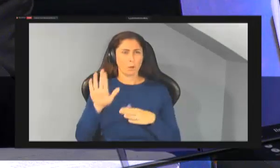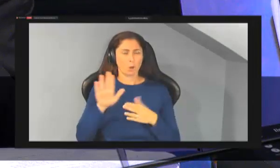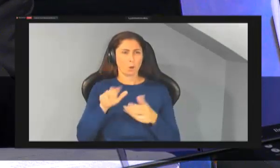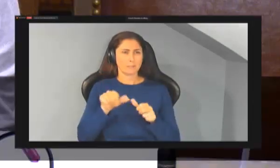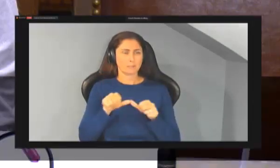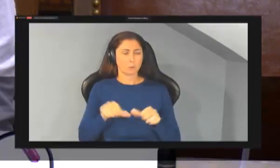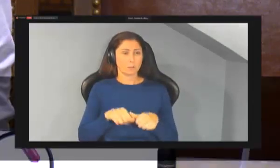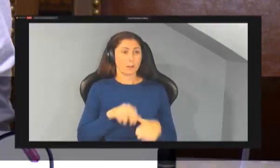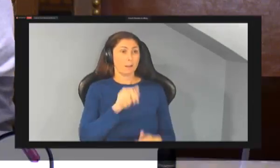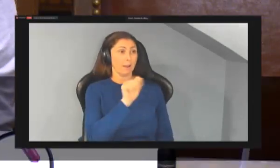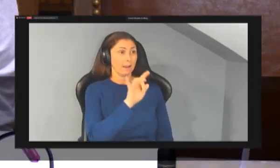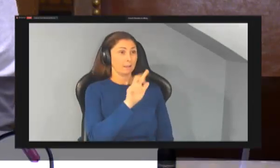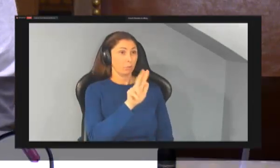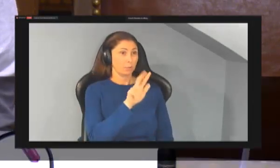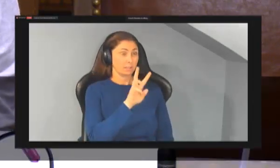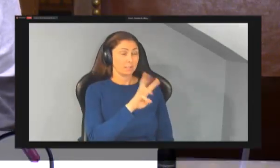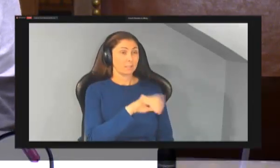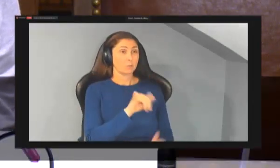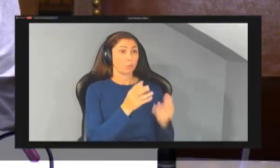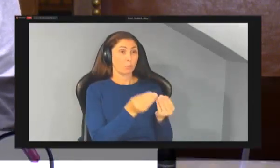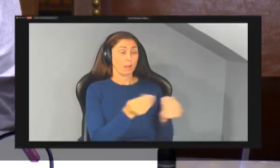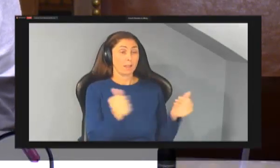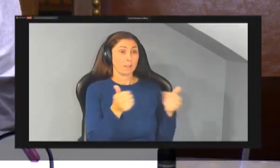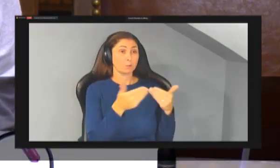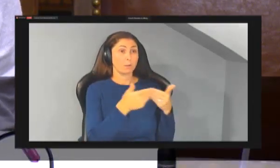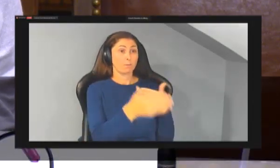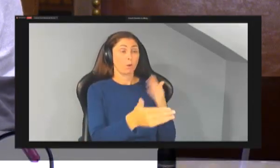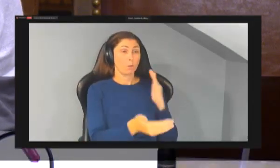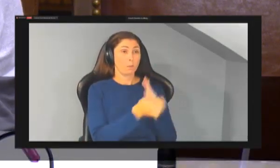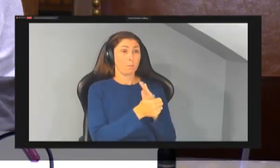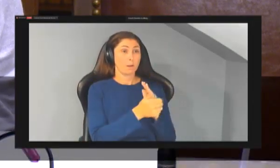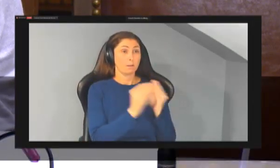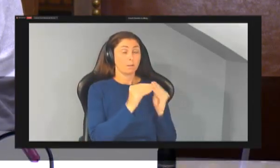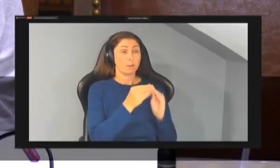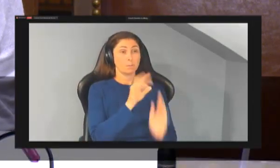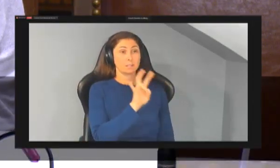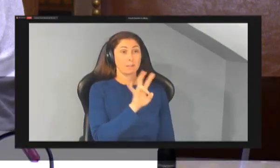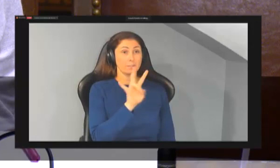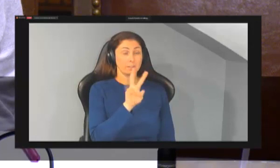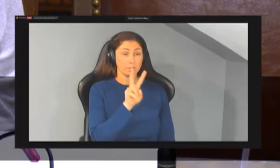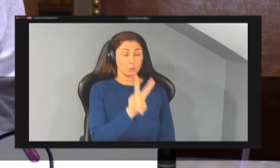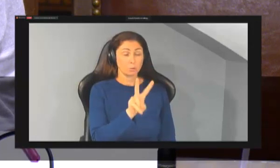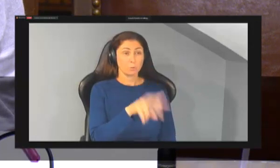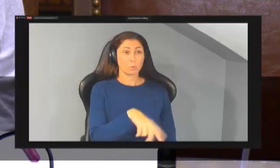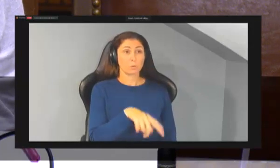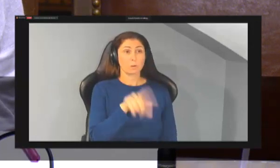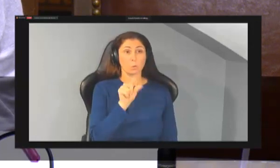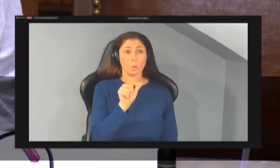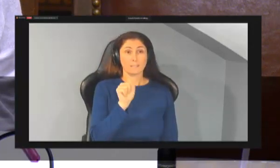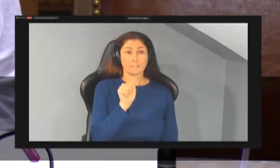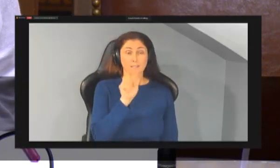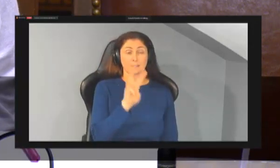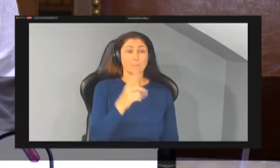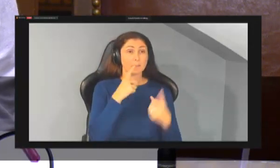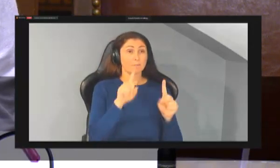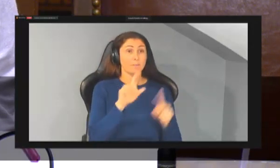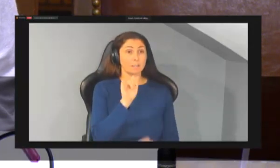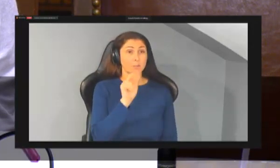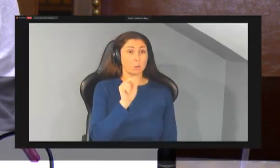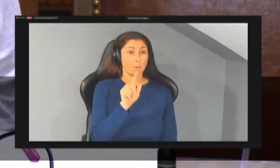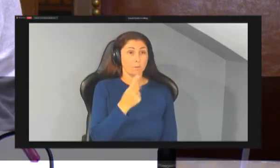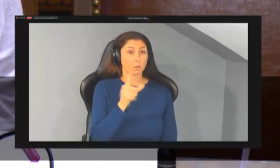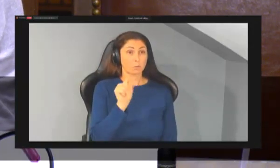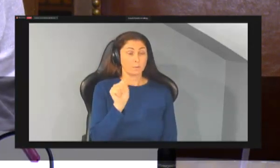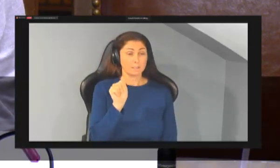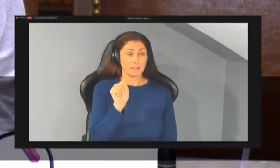Bill 1836, resolution further amending resolution number 772 of 2016, effective January 1st,